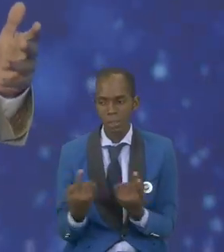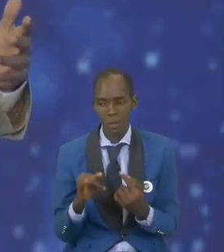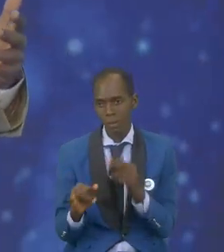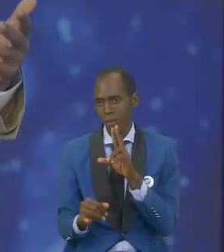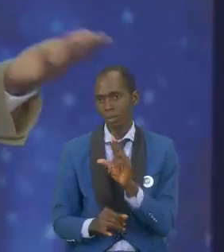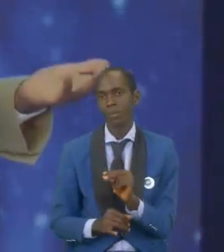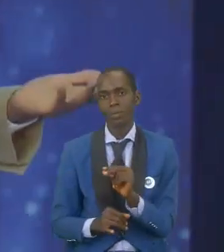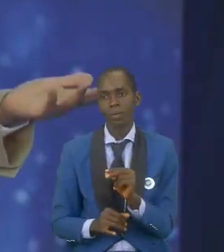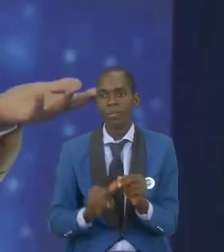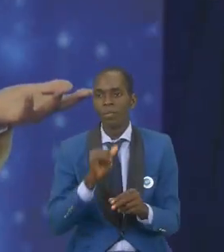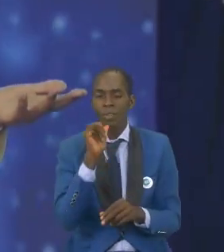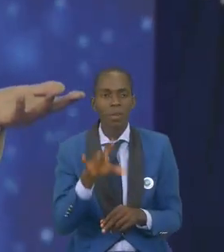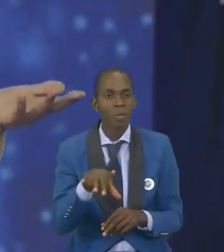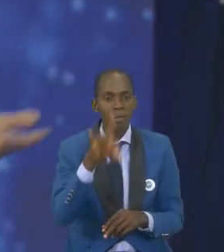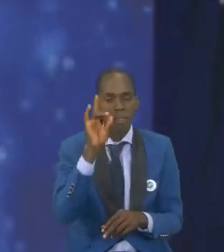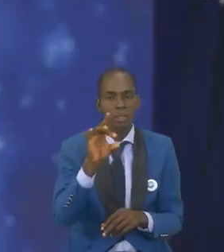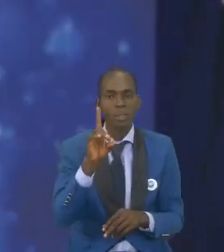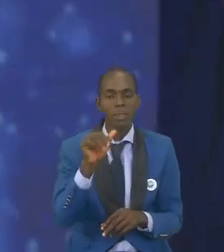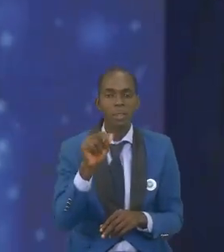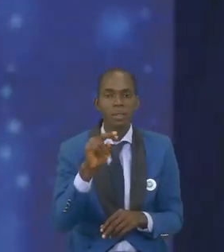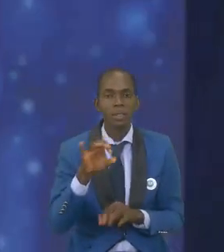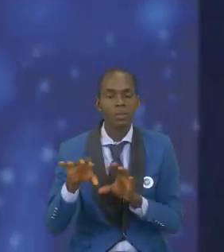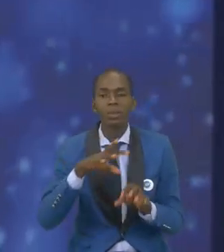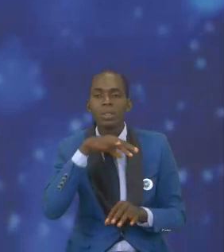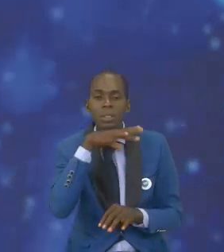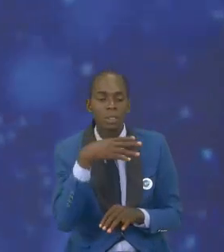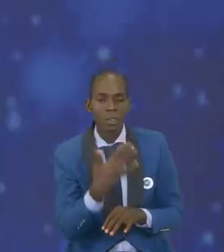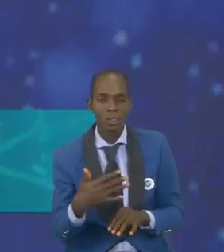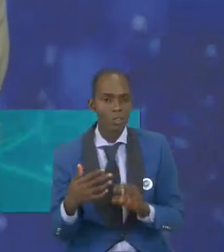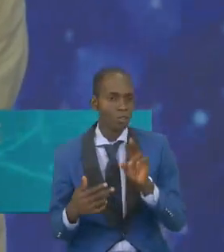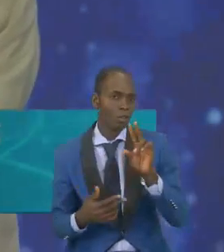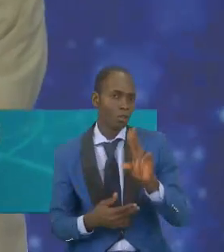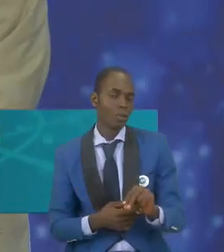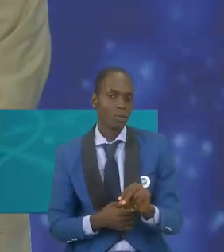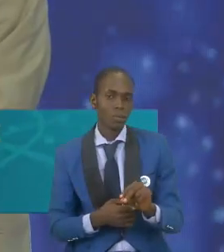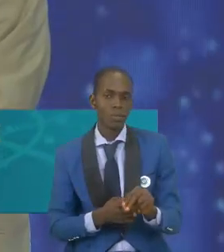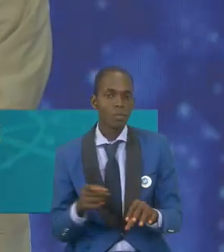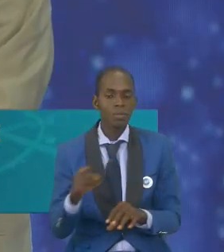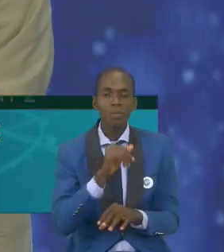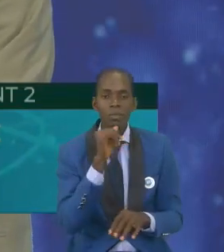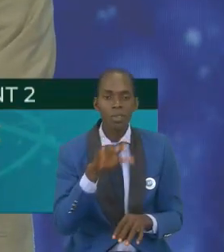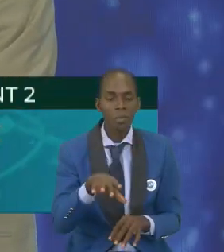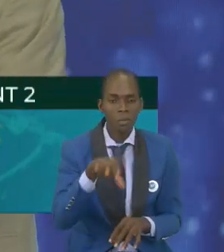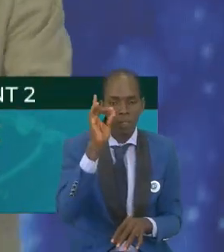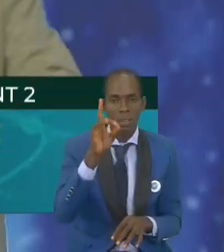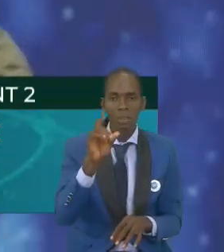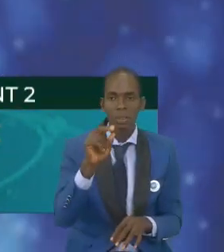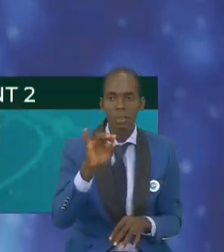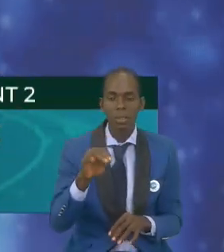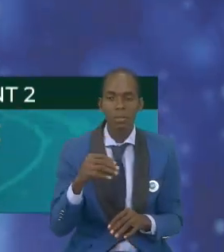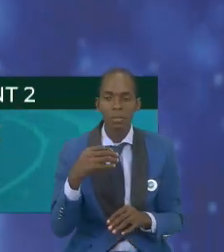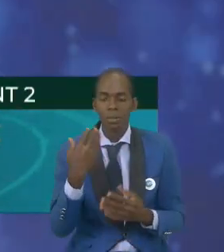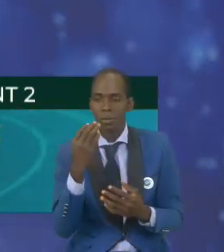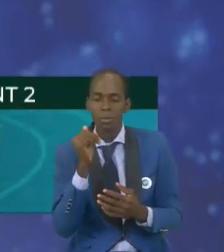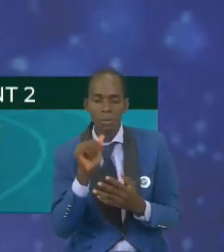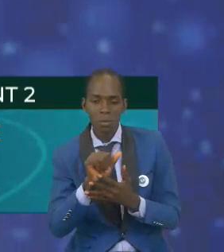him being corrupted. They didn't find him with another man's wife. They didn't